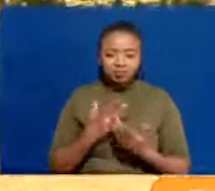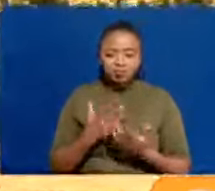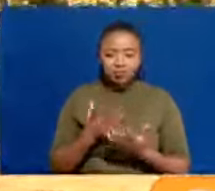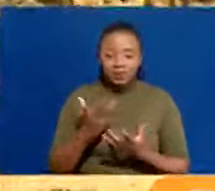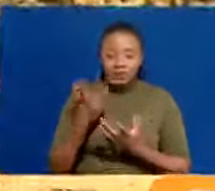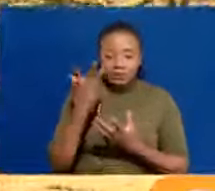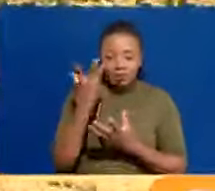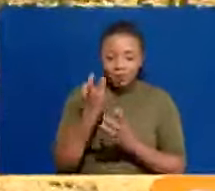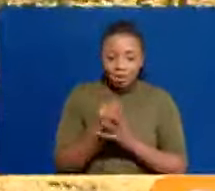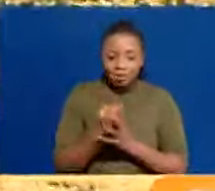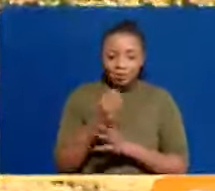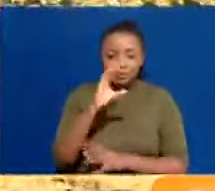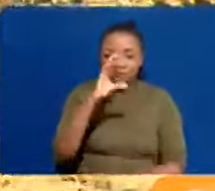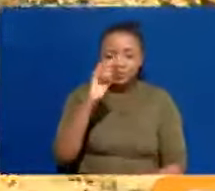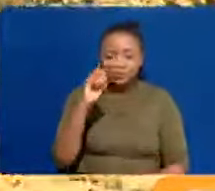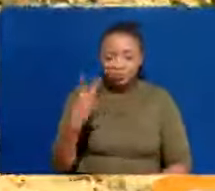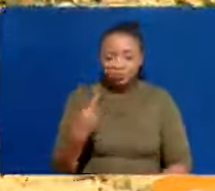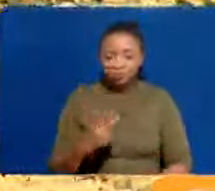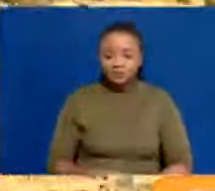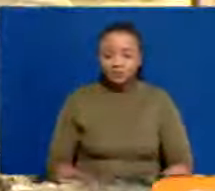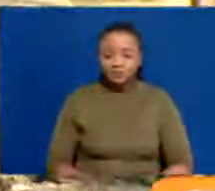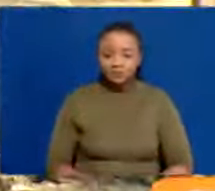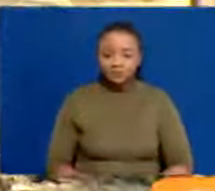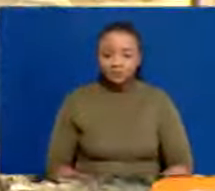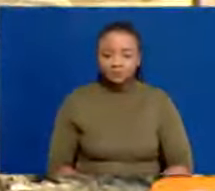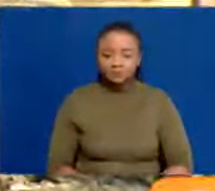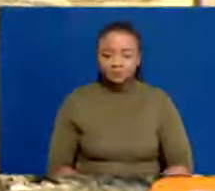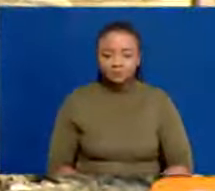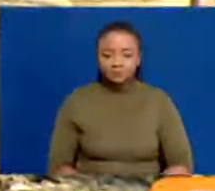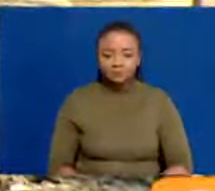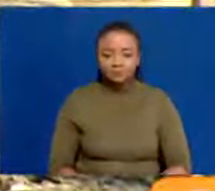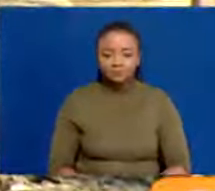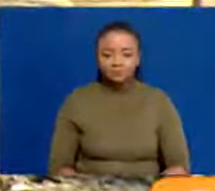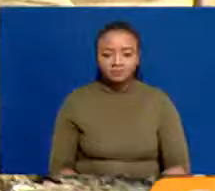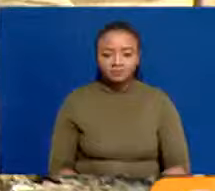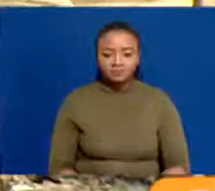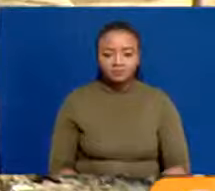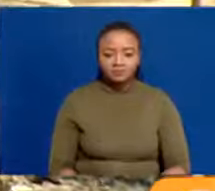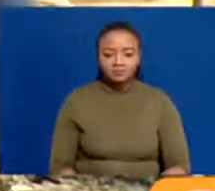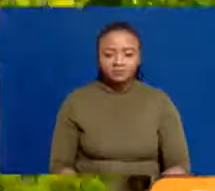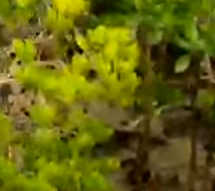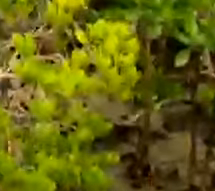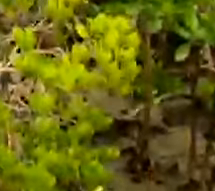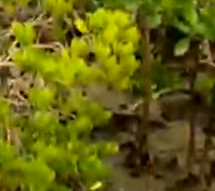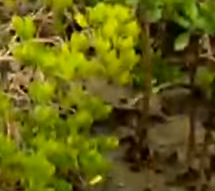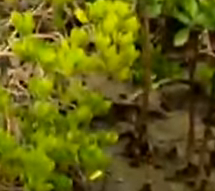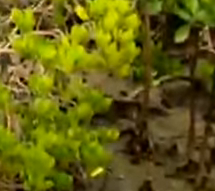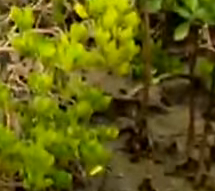dioxide from the atmosphere. Miri Mwoki, Citizen TV.